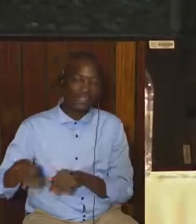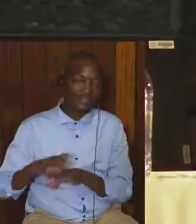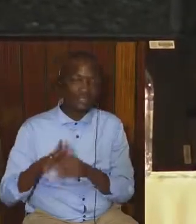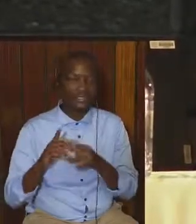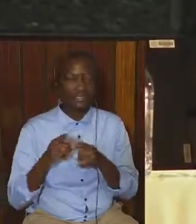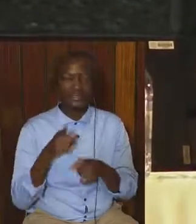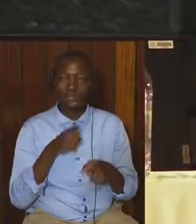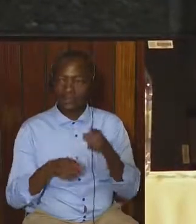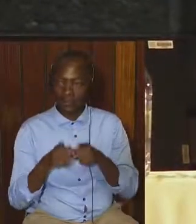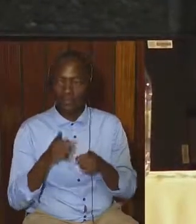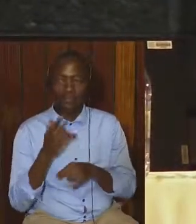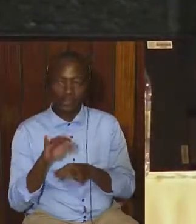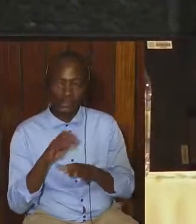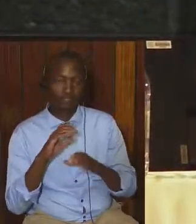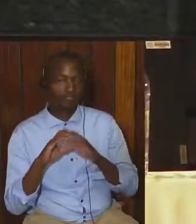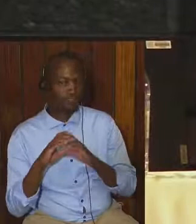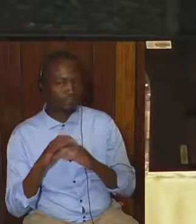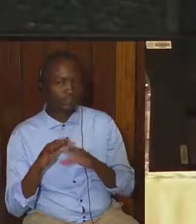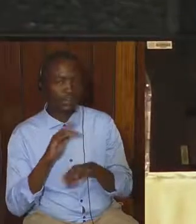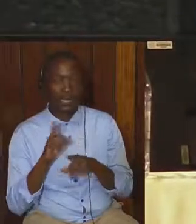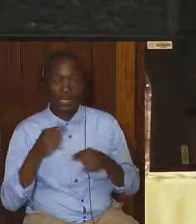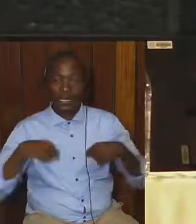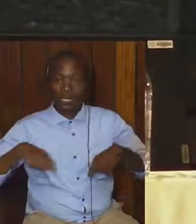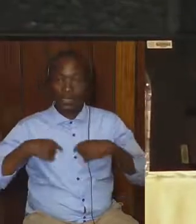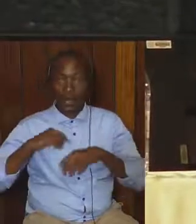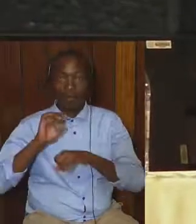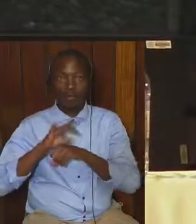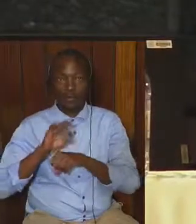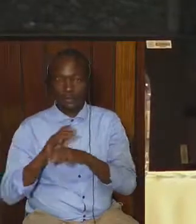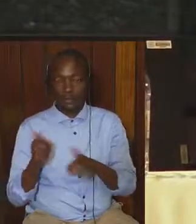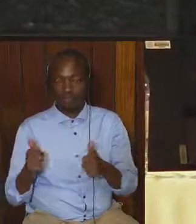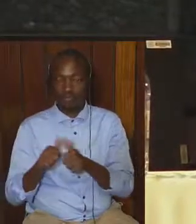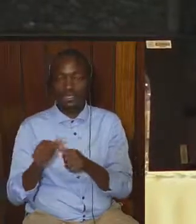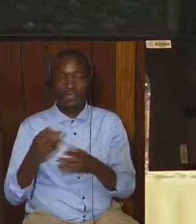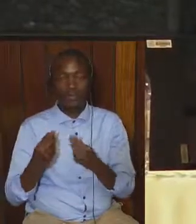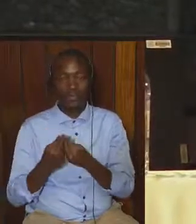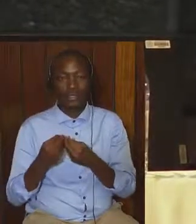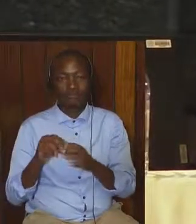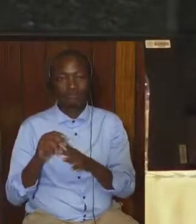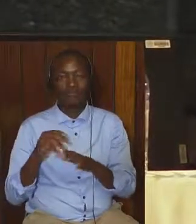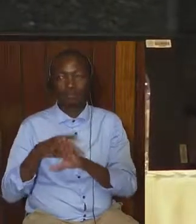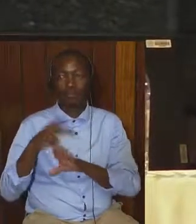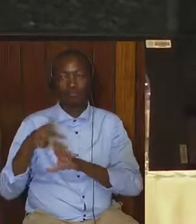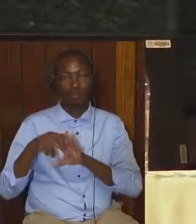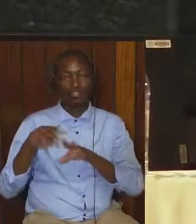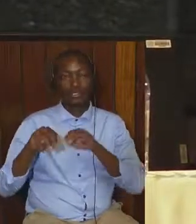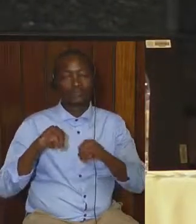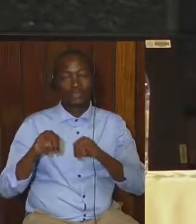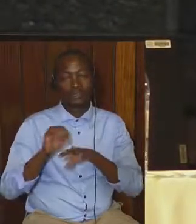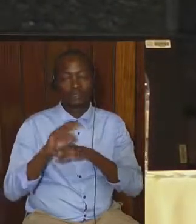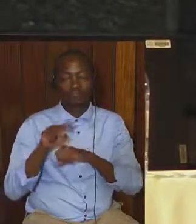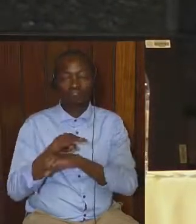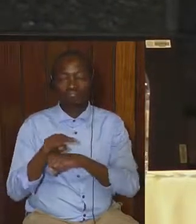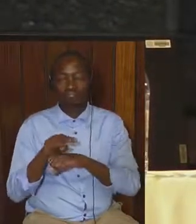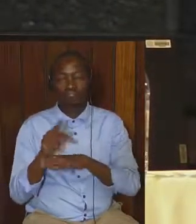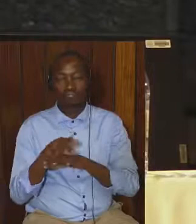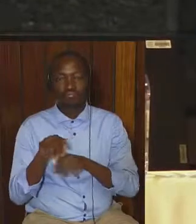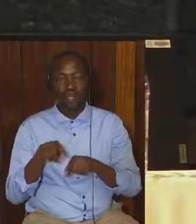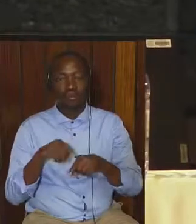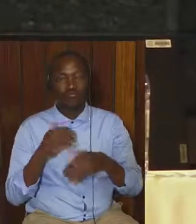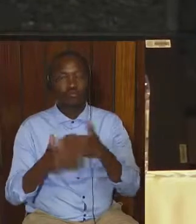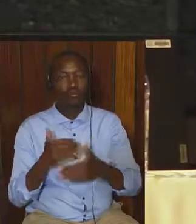discussion. We are in discussion, and then our consultants, together with our project management, are monitoring the progress.